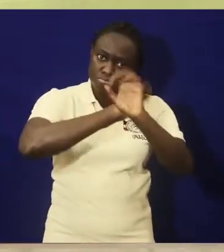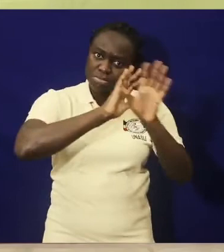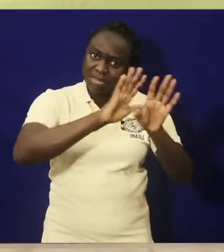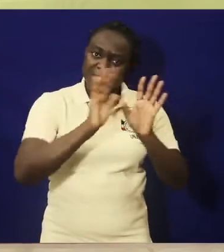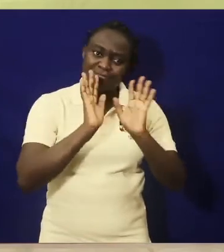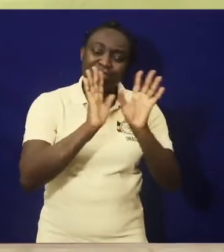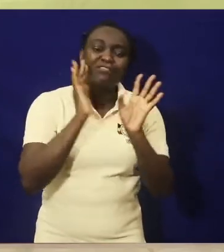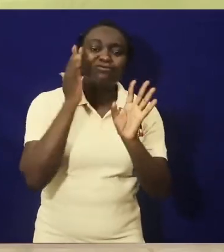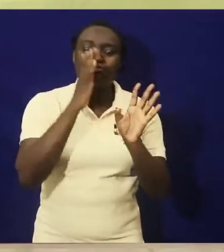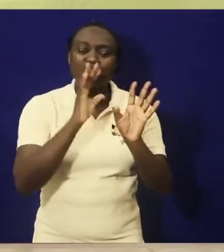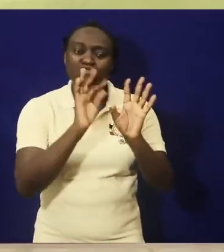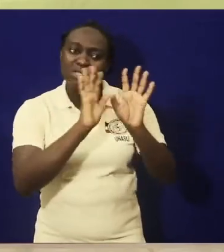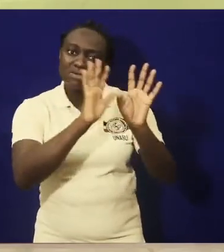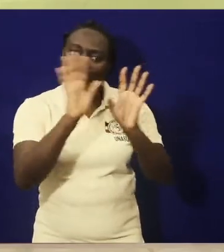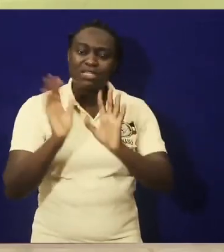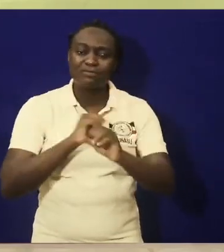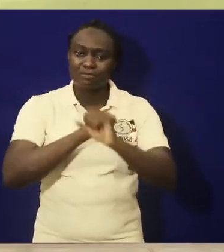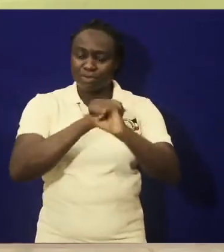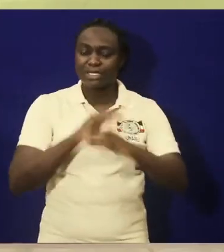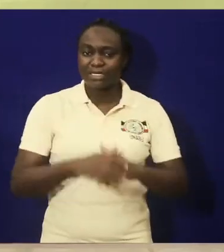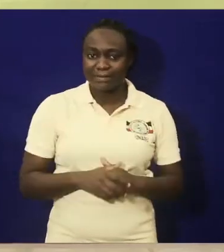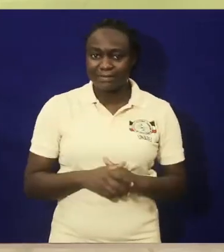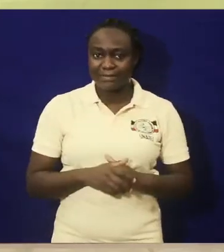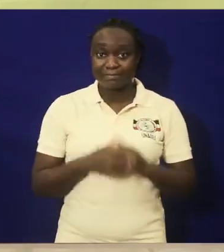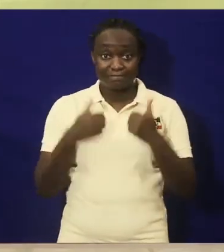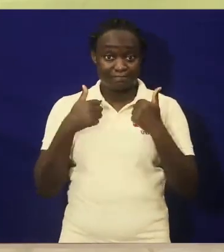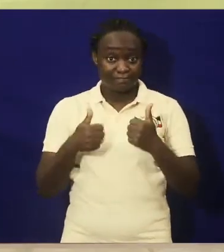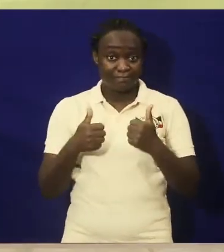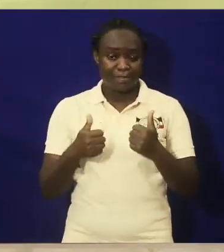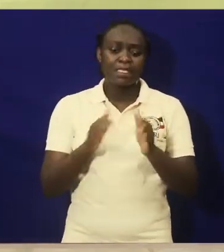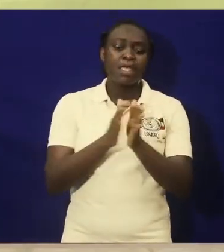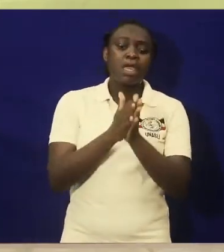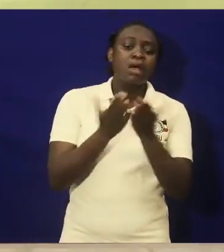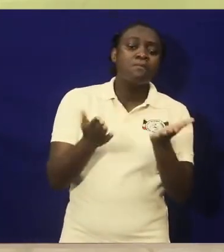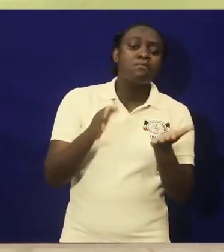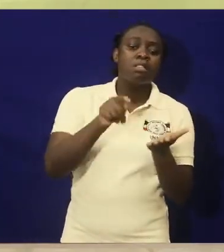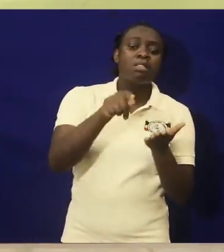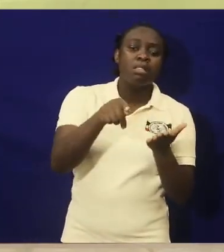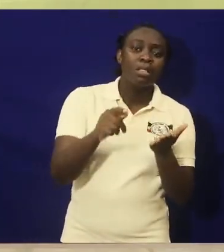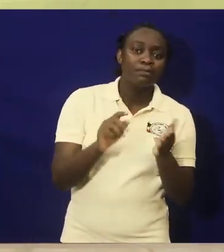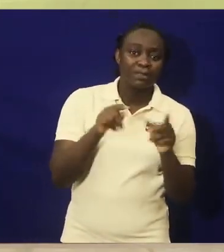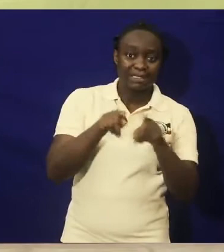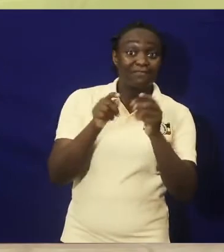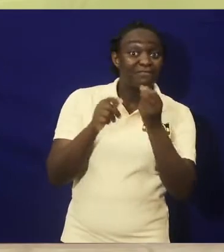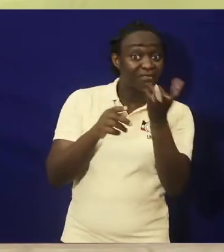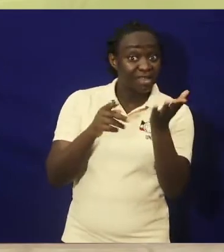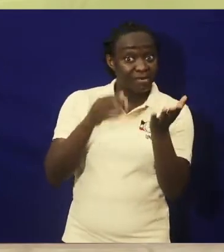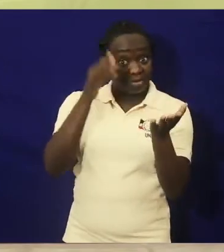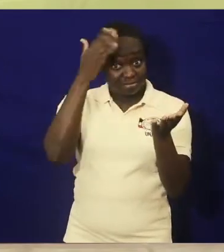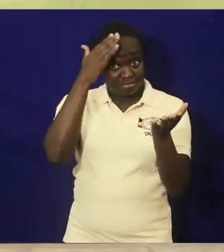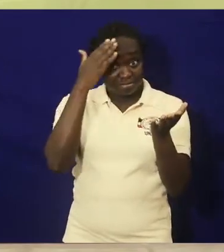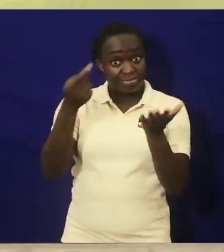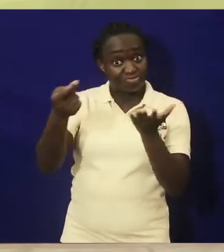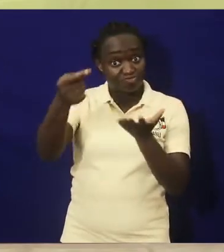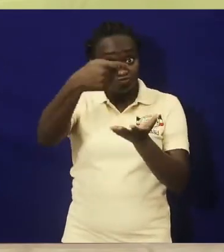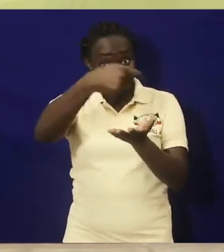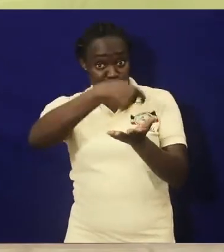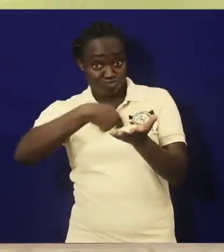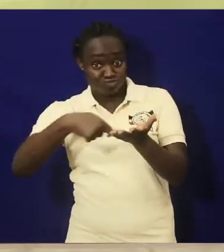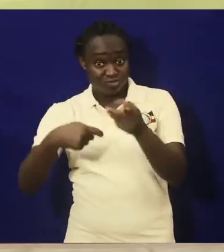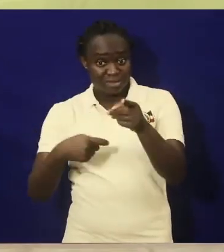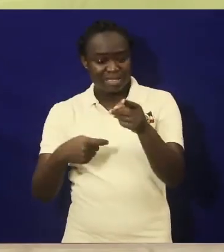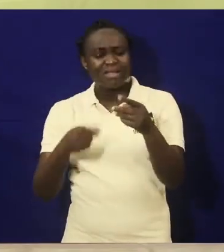environment. Now, in your notebook, draw a plant flower